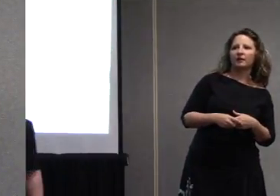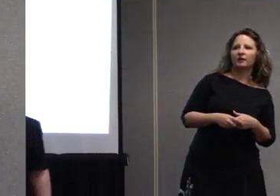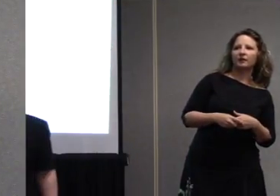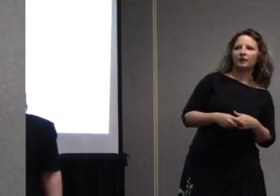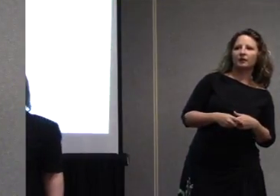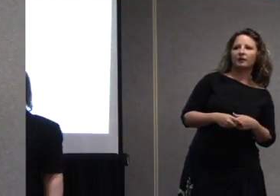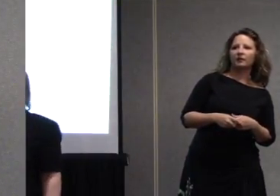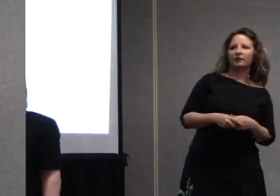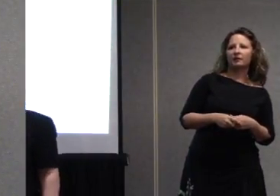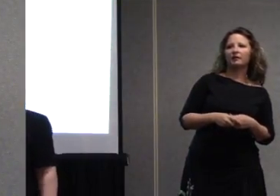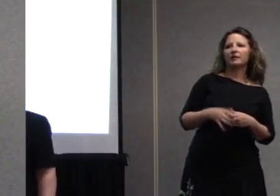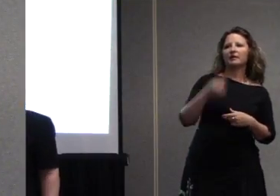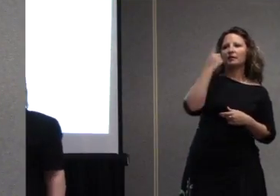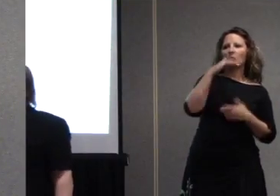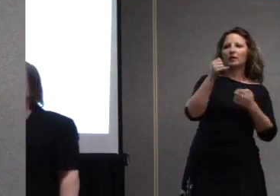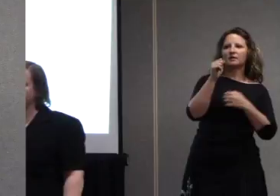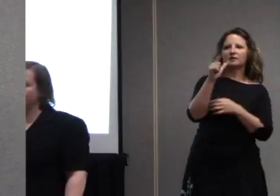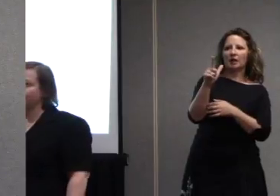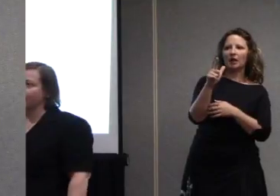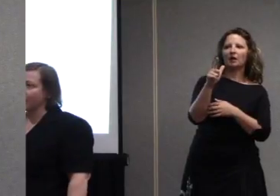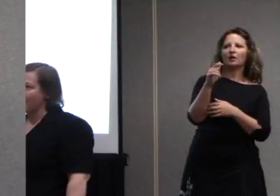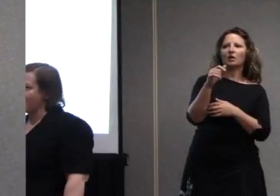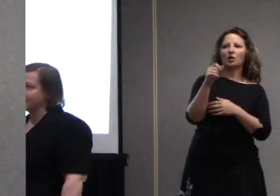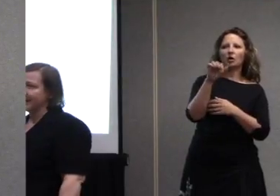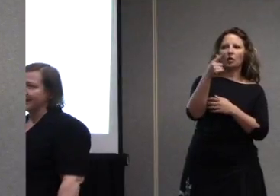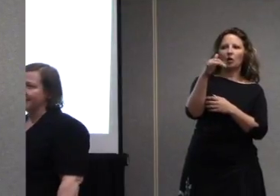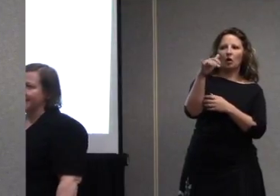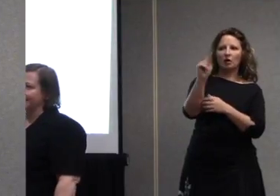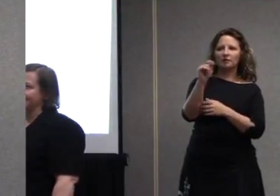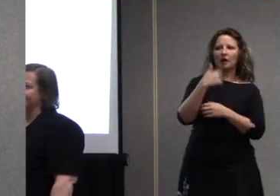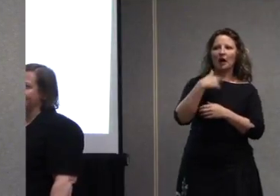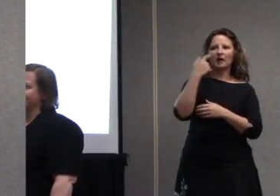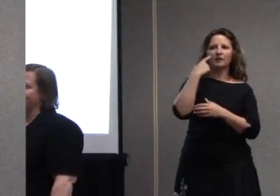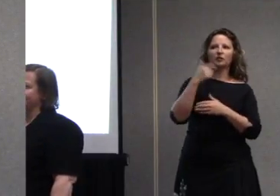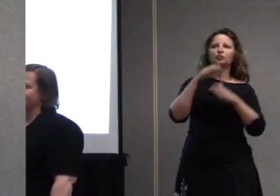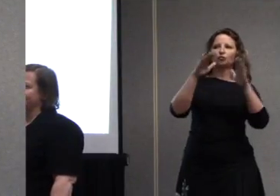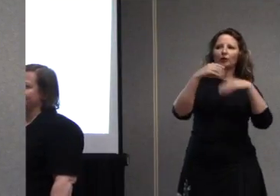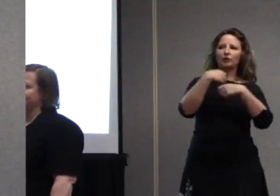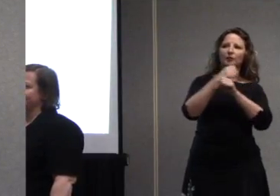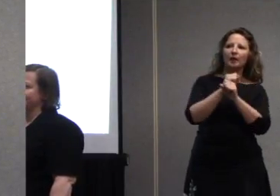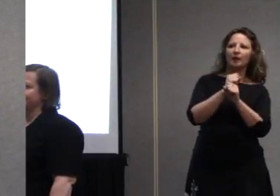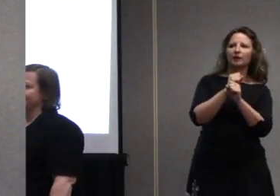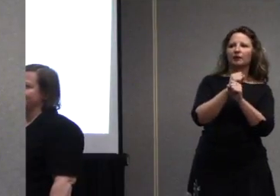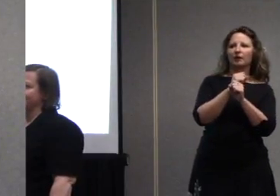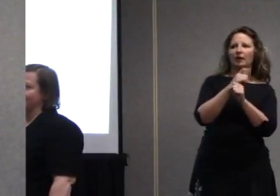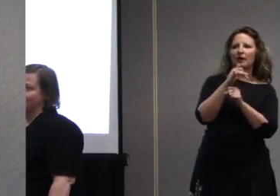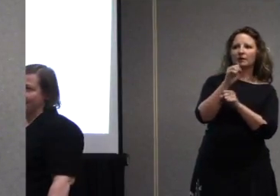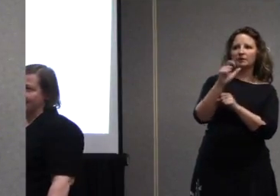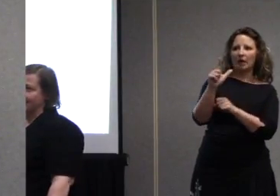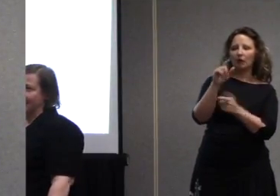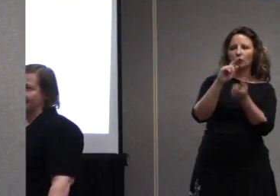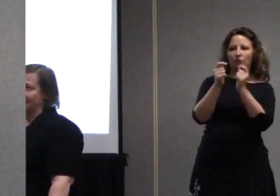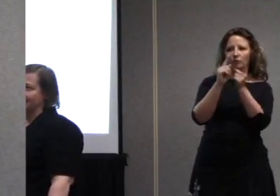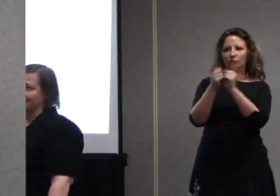I work at Washington School for the Deaf, and for the ASL gloss, I think